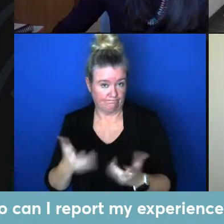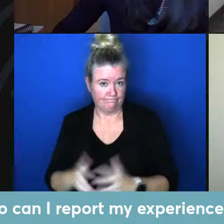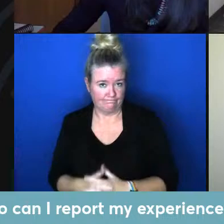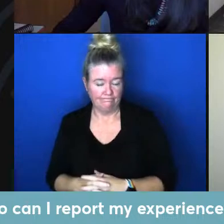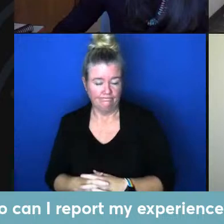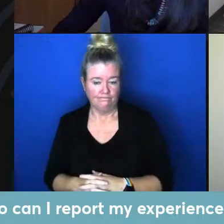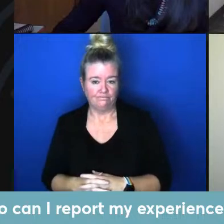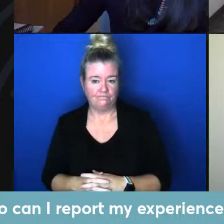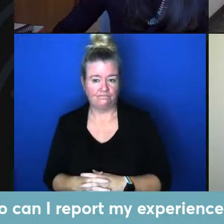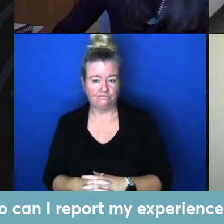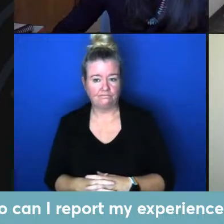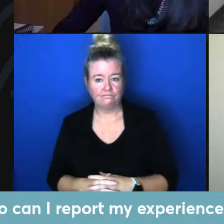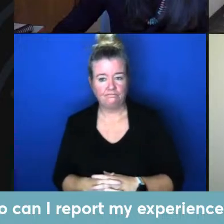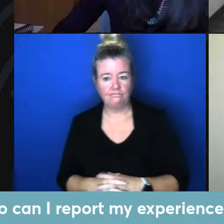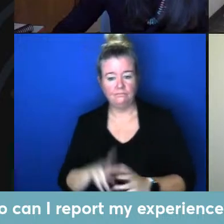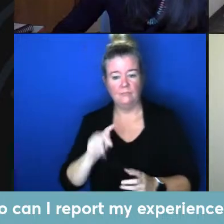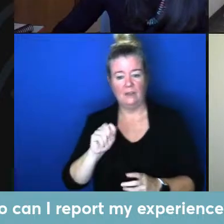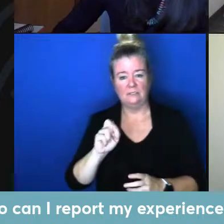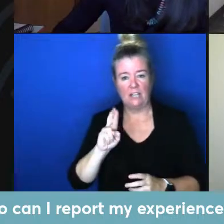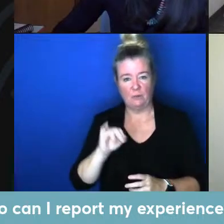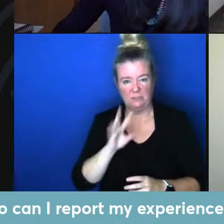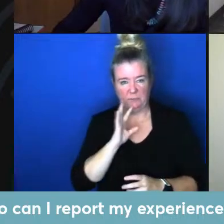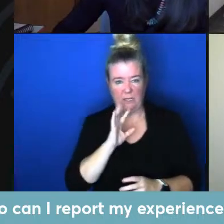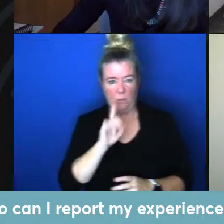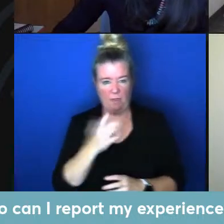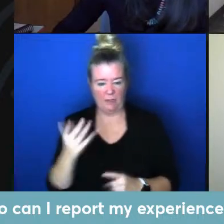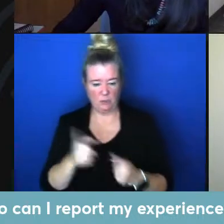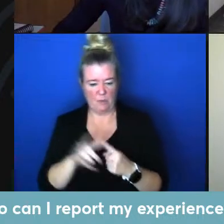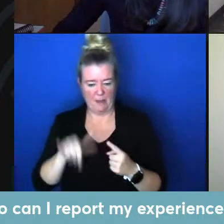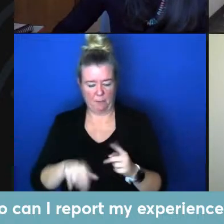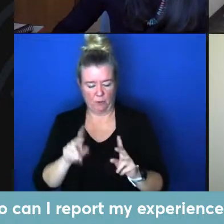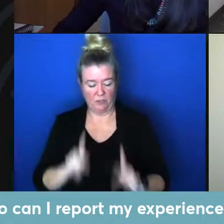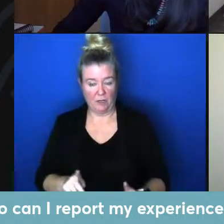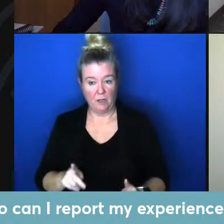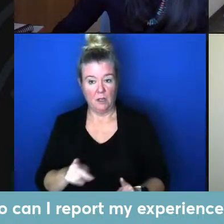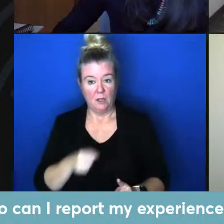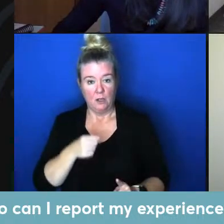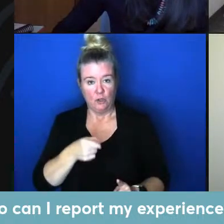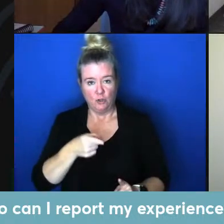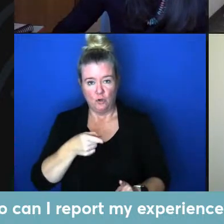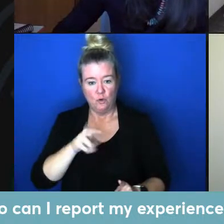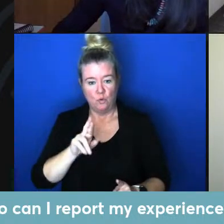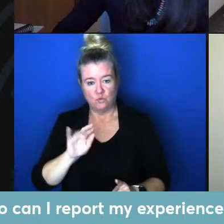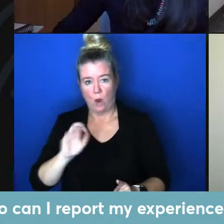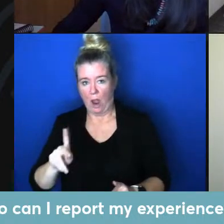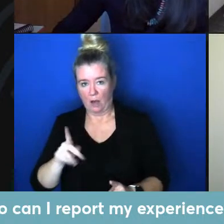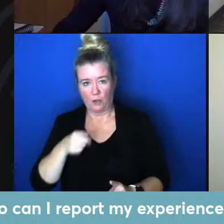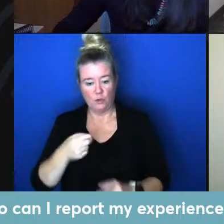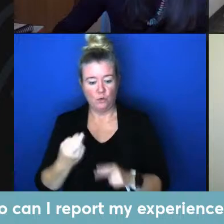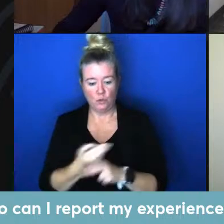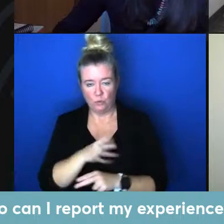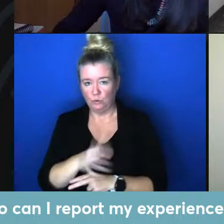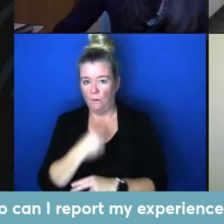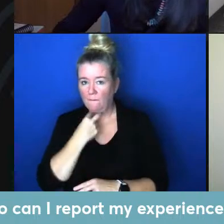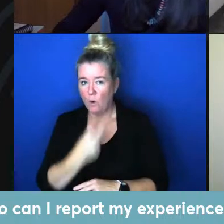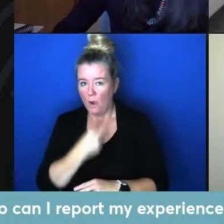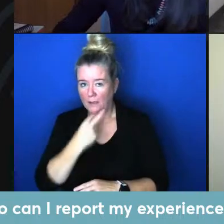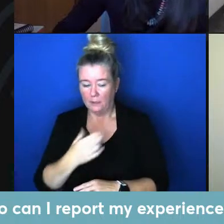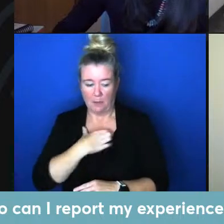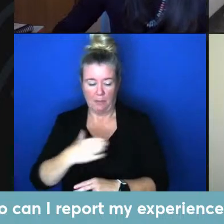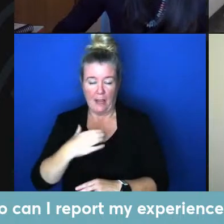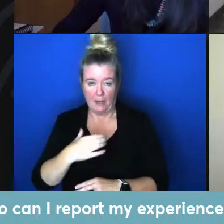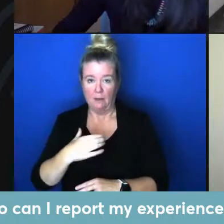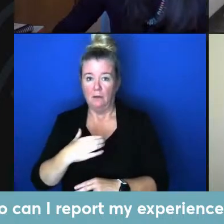I would like to just say one thing to this person. You rock for using your voice, for complaining,